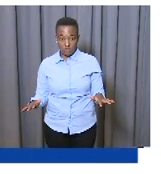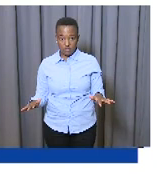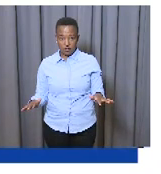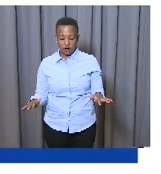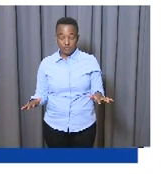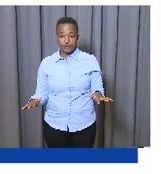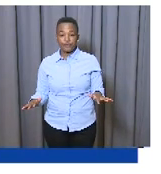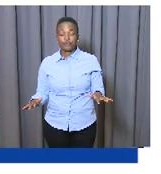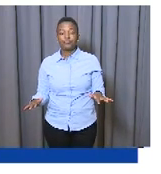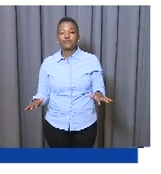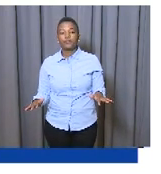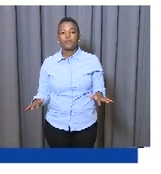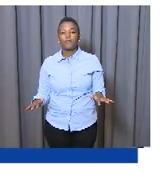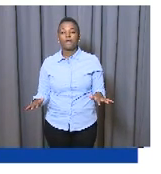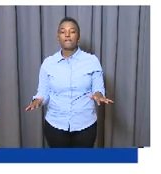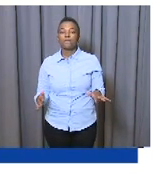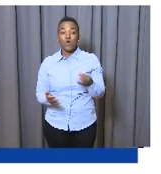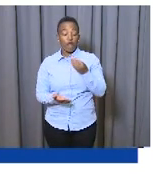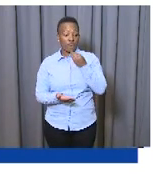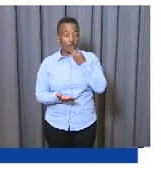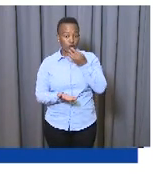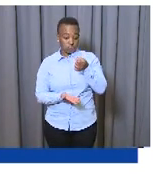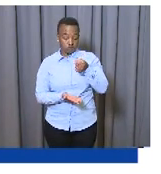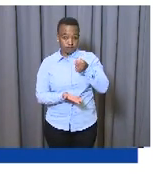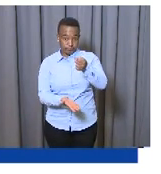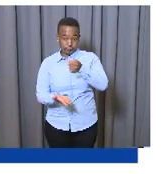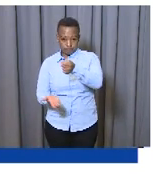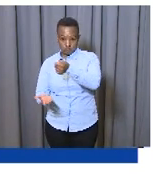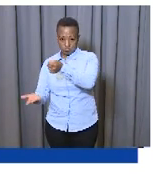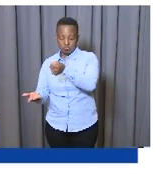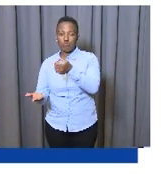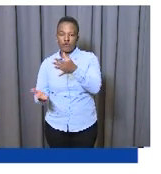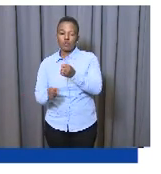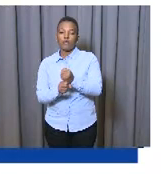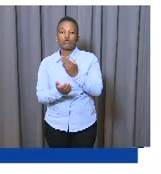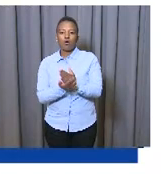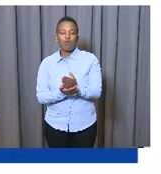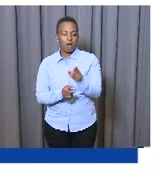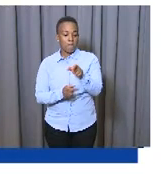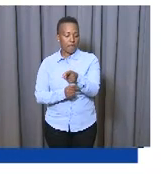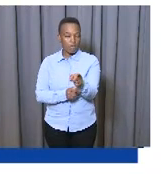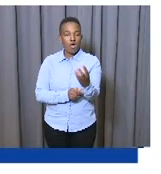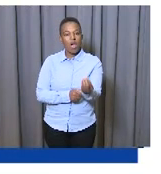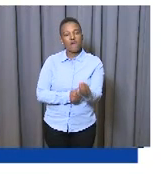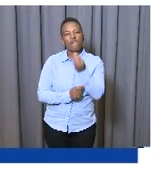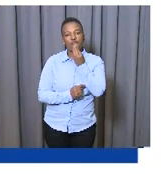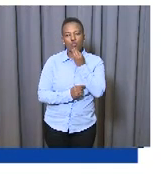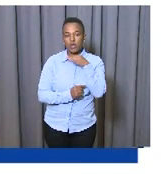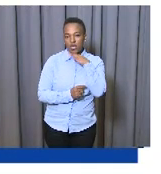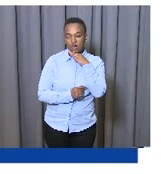and have therefore been able to impact on food security of 500,000